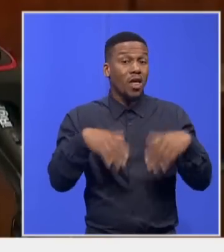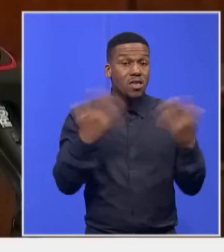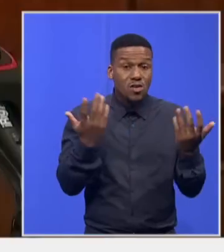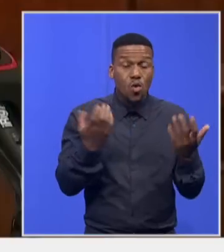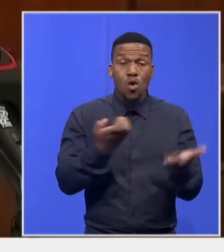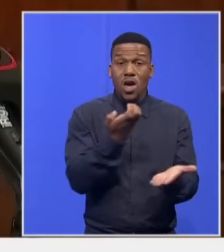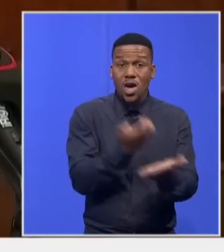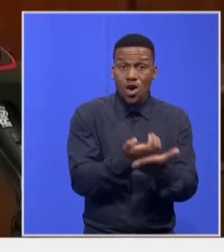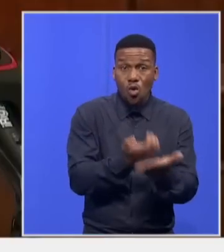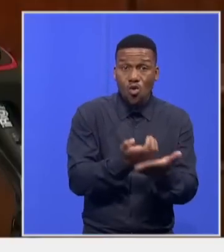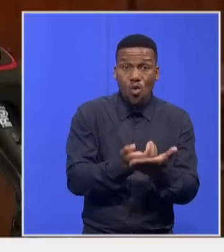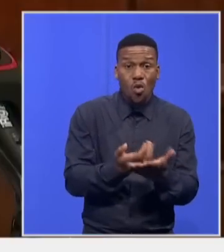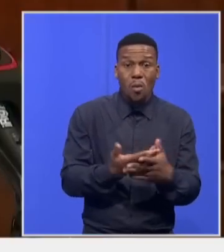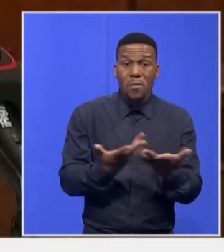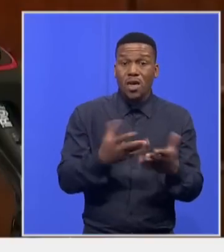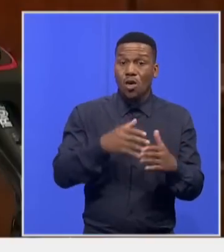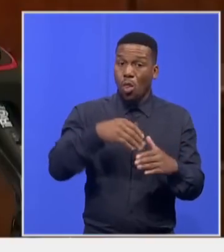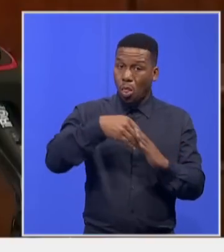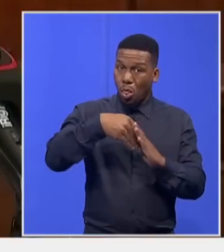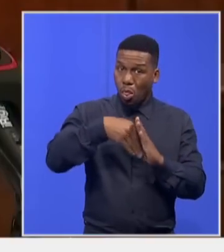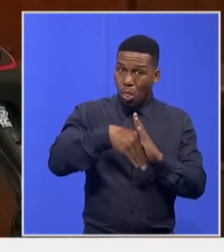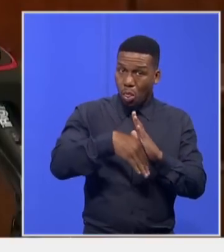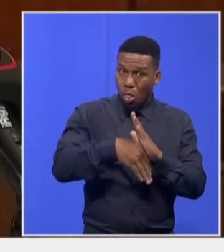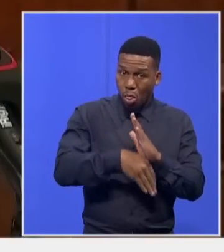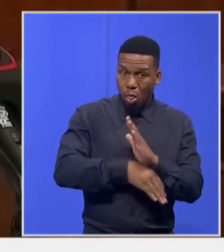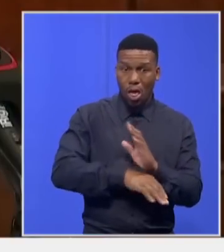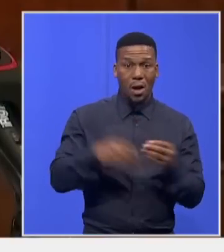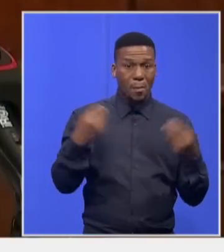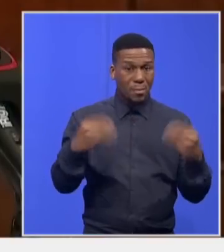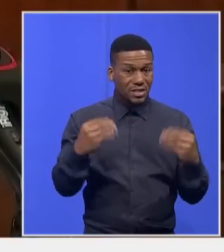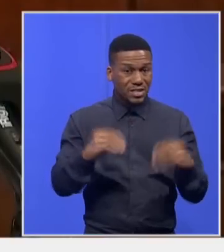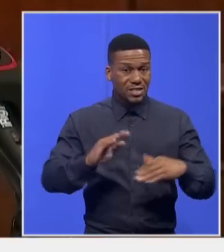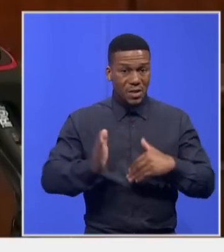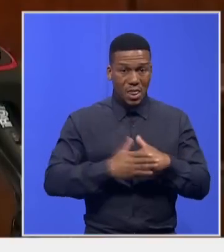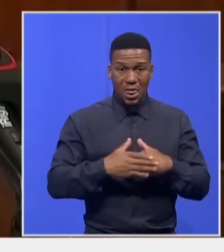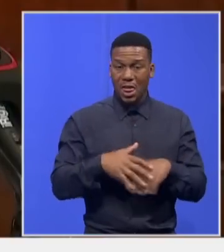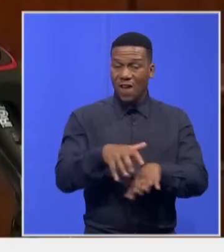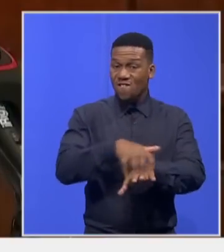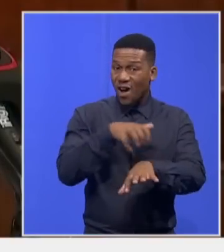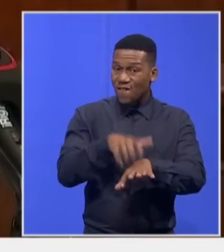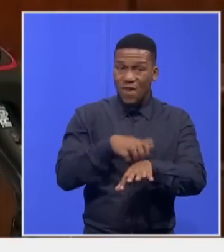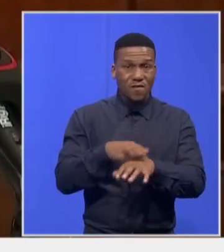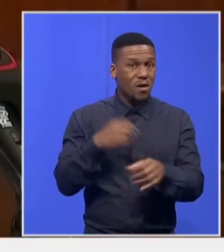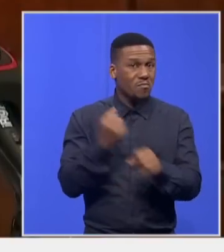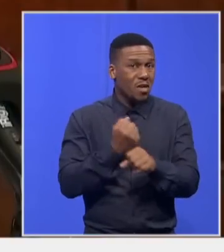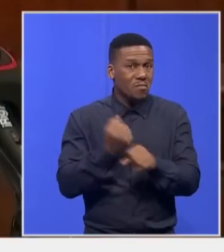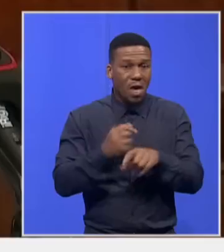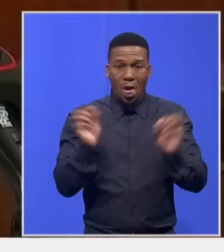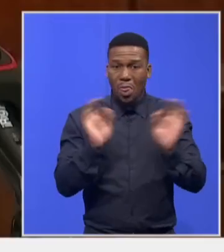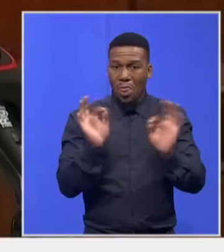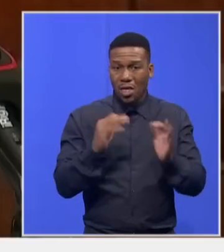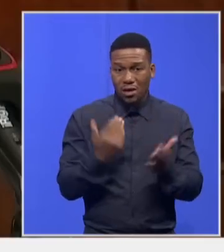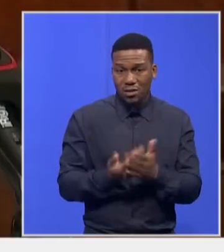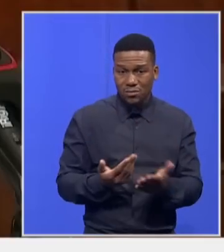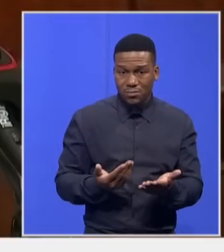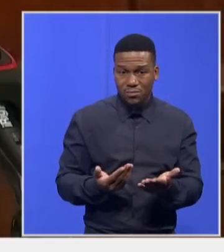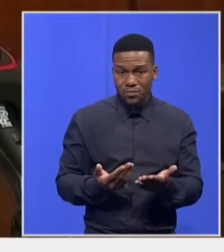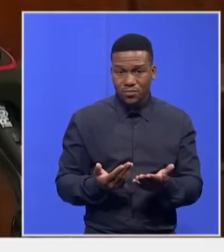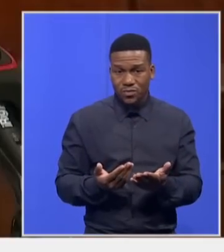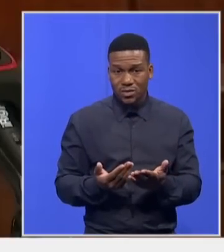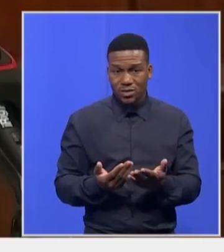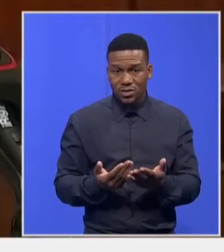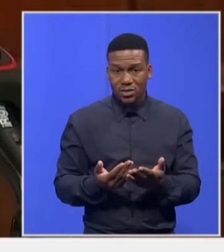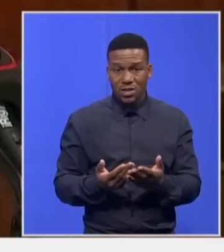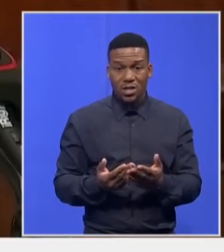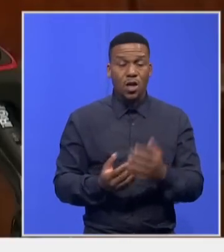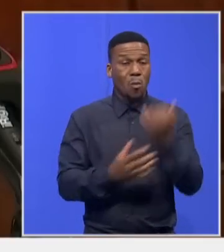its knees. Businesses are closing. Farmers can't produce. They're passing on that cost to the end consumer. The